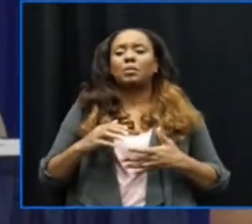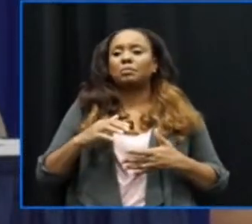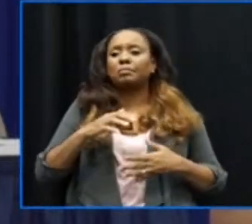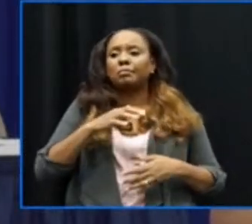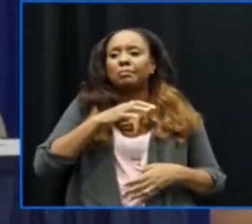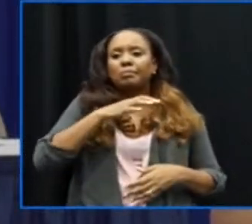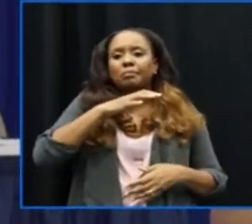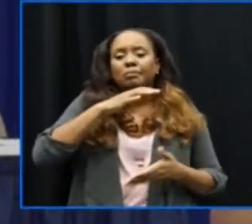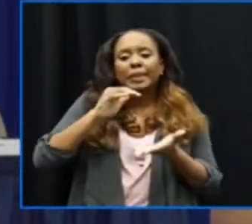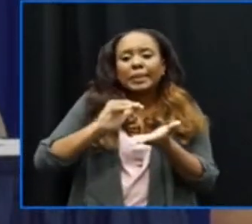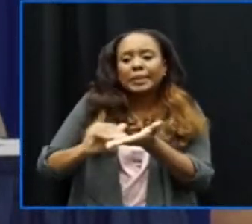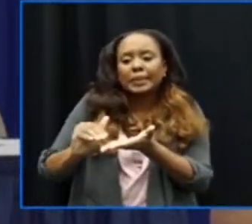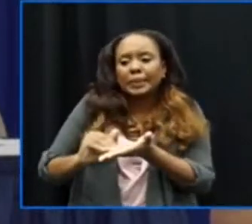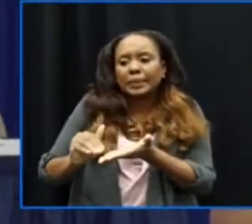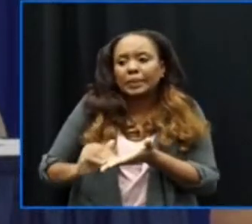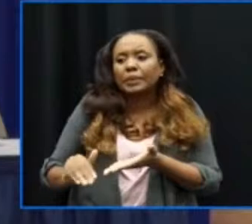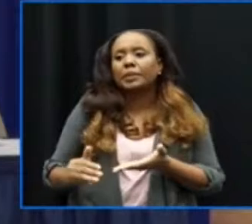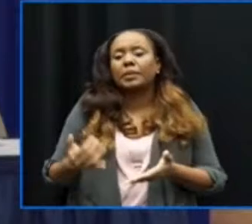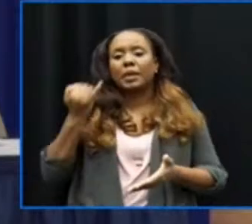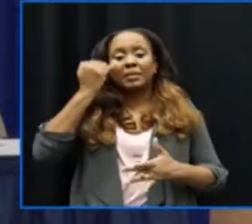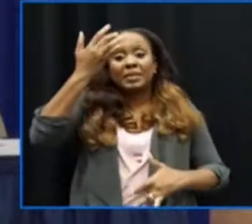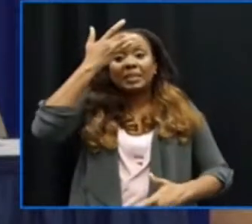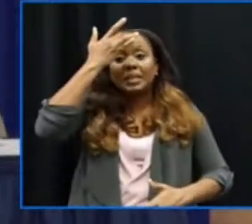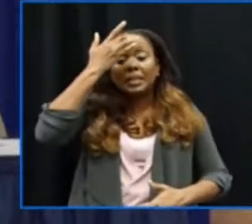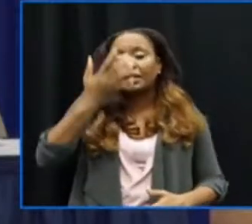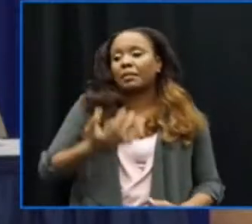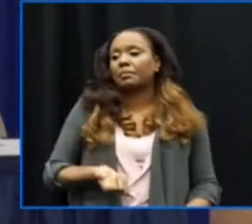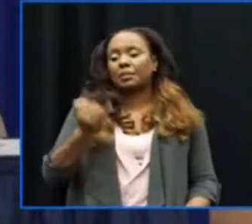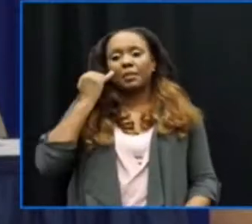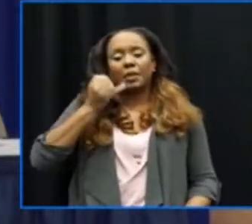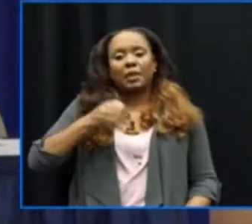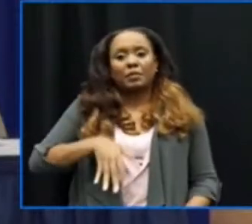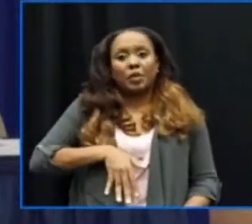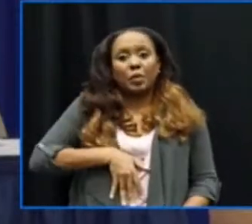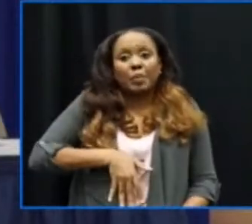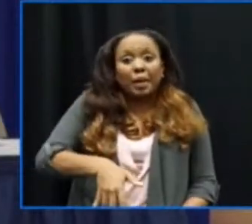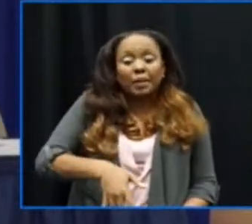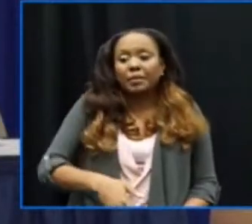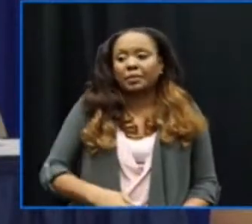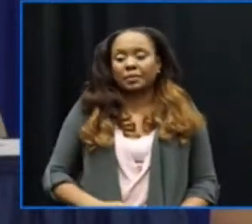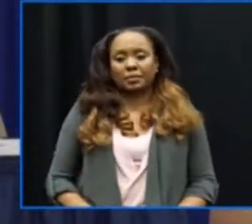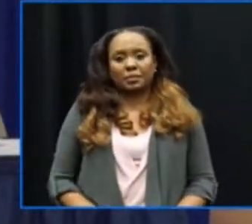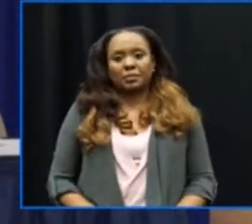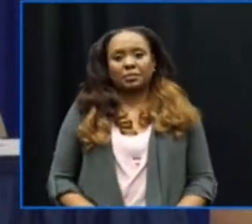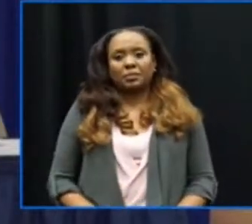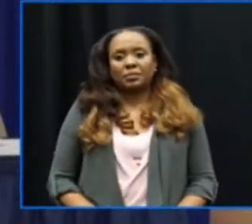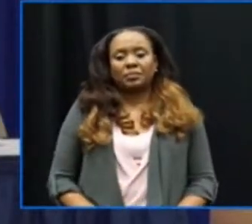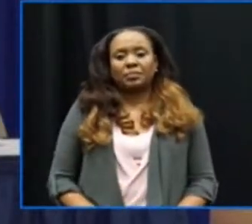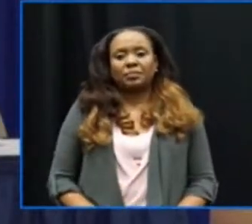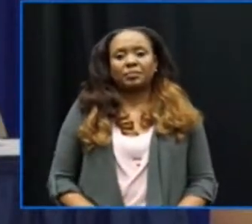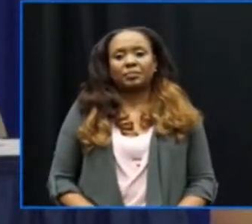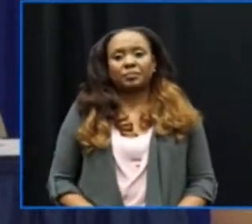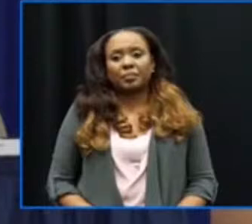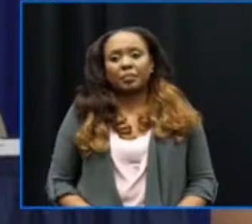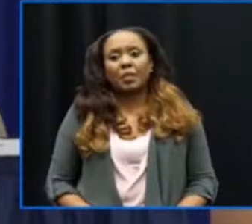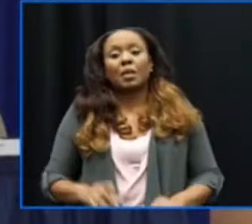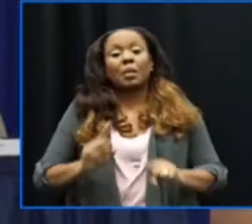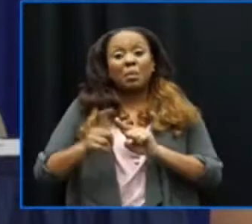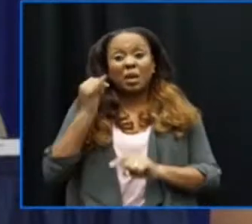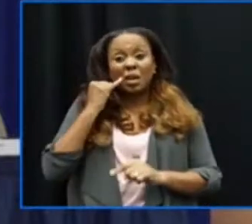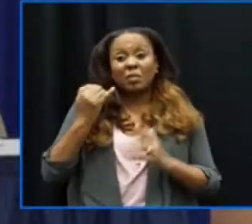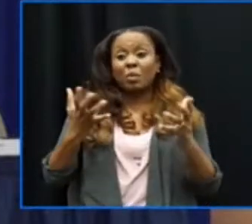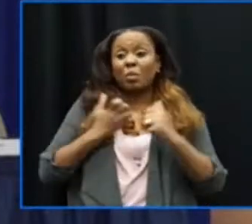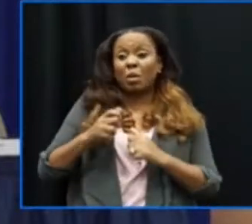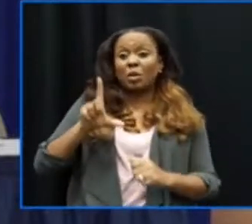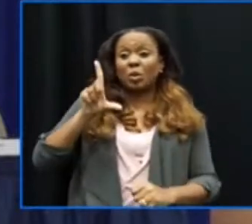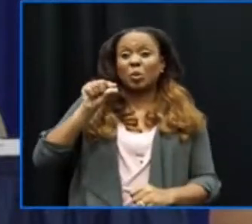but if we are struggling to ensure that in 20 years we can sustain existing benefits, how then